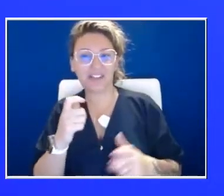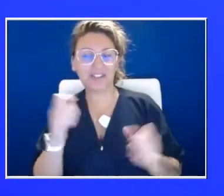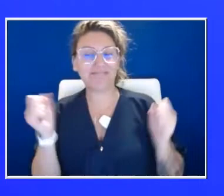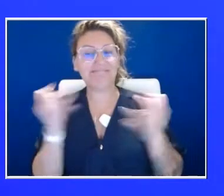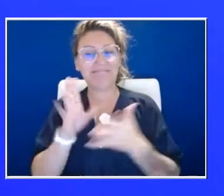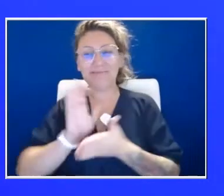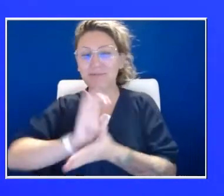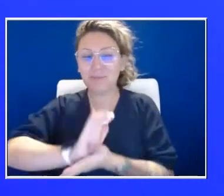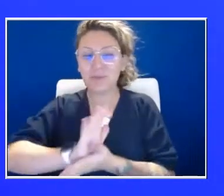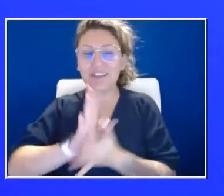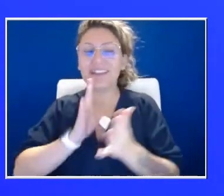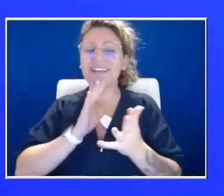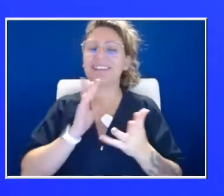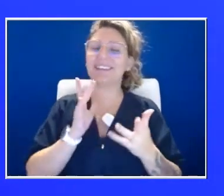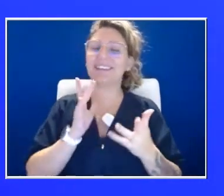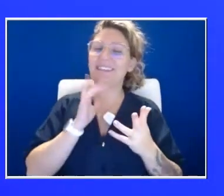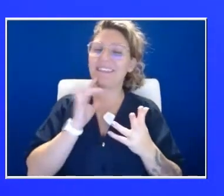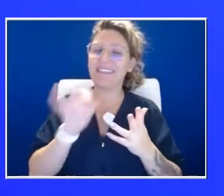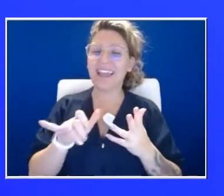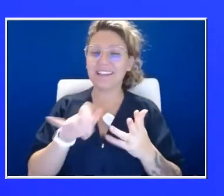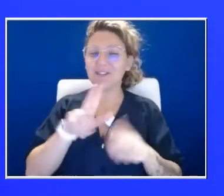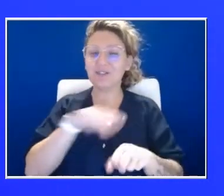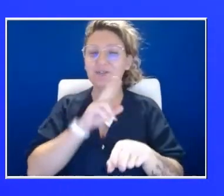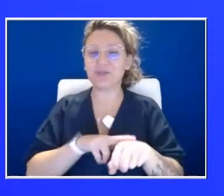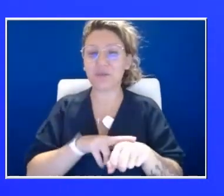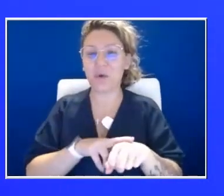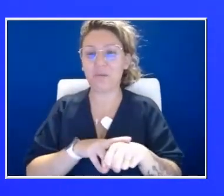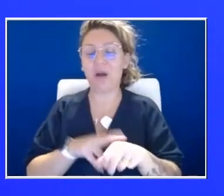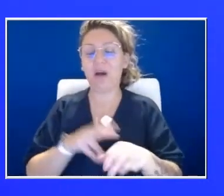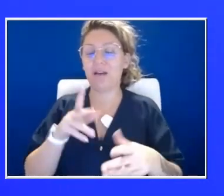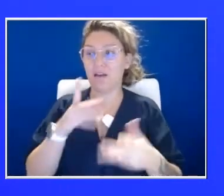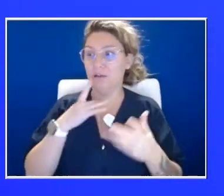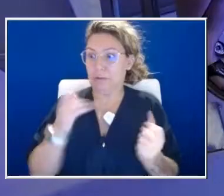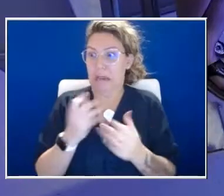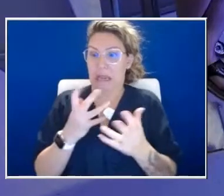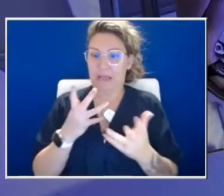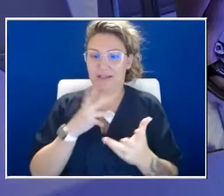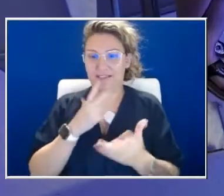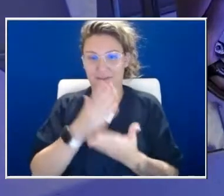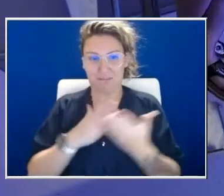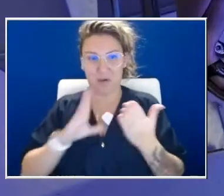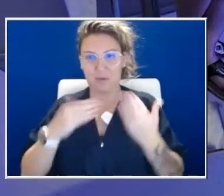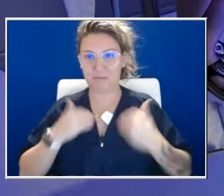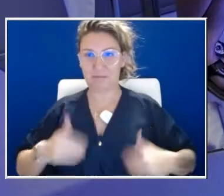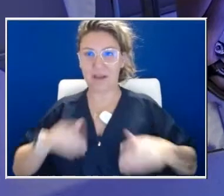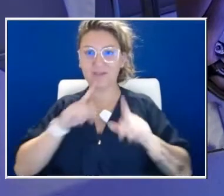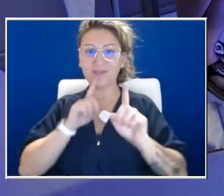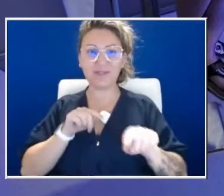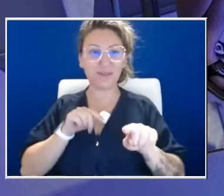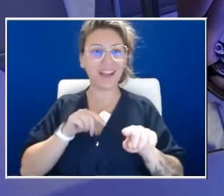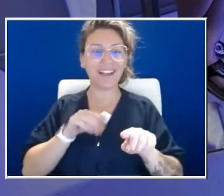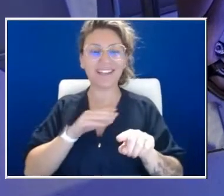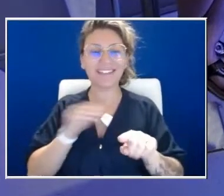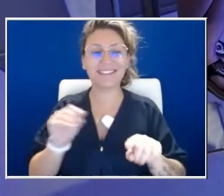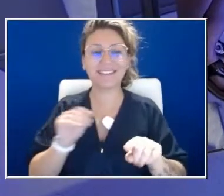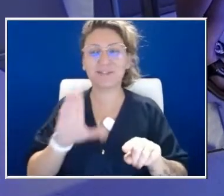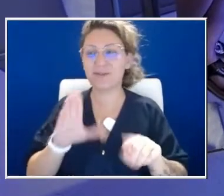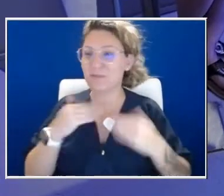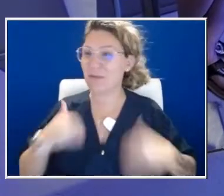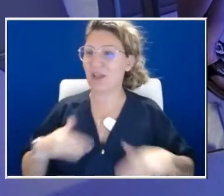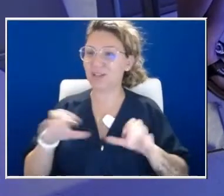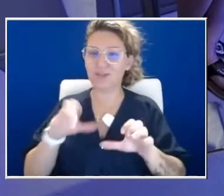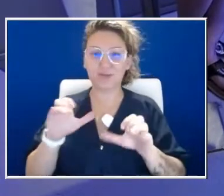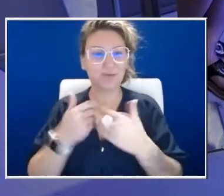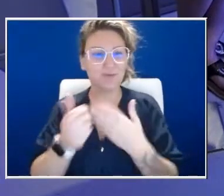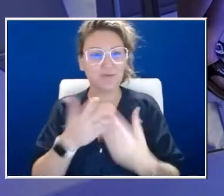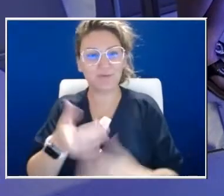completely normal response, and yeah, it makes you go like that because that's just all part of the response. That's right, and your heart, and then your heart. That means your body's doing what's supposed to do when you have that trigger.